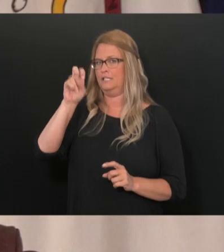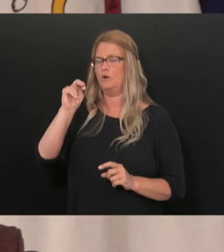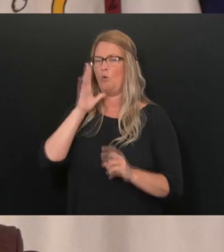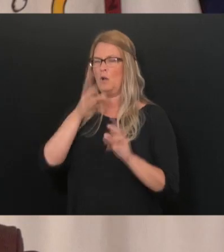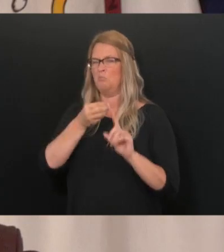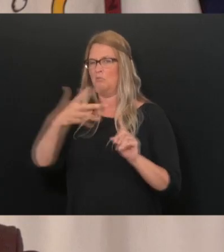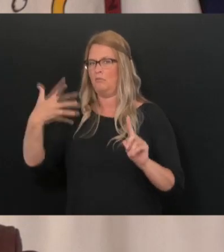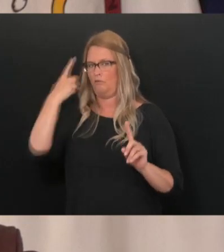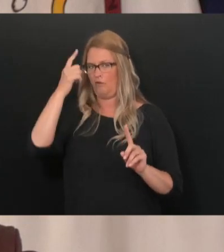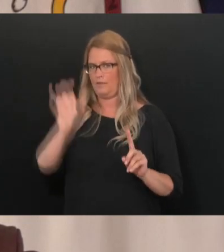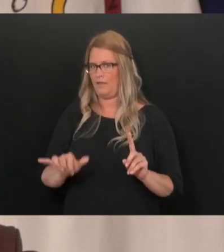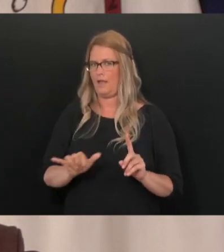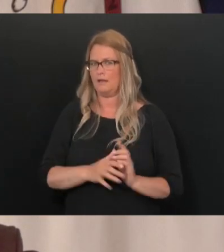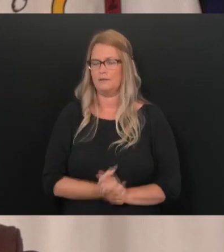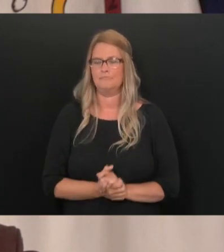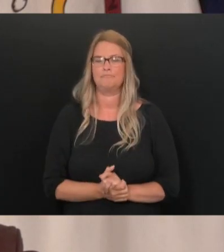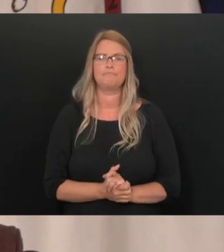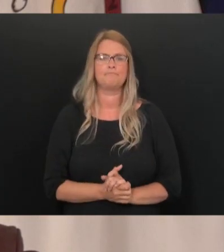Okay.